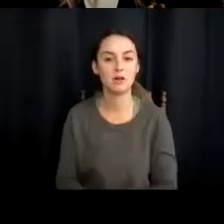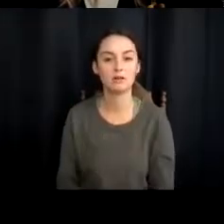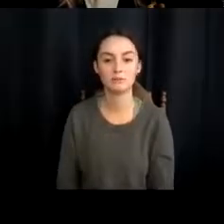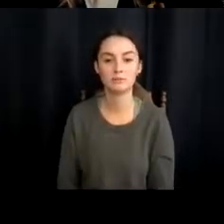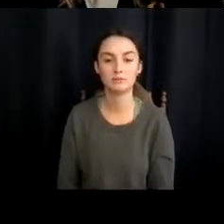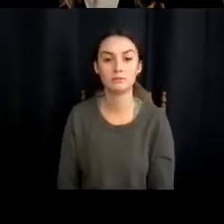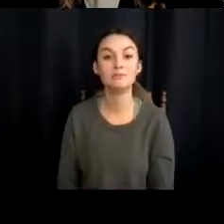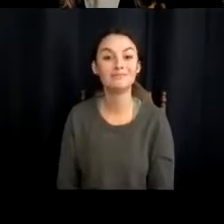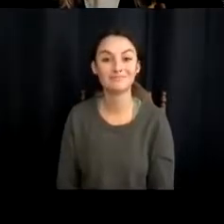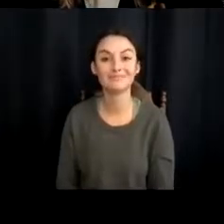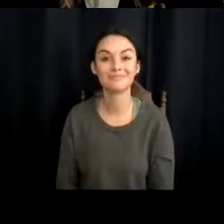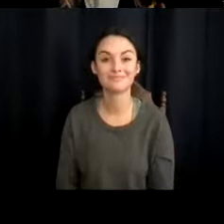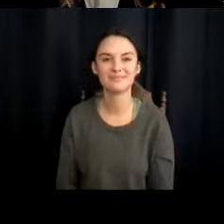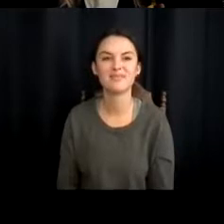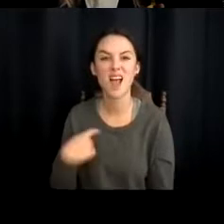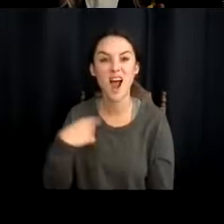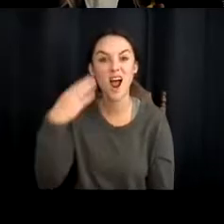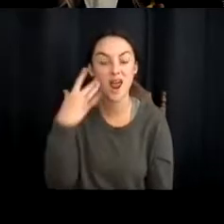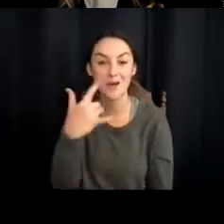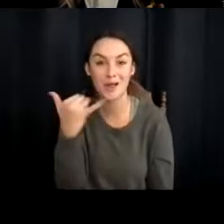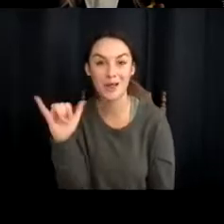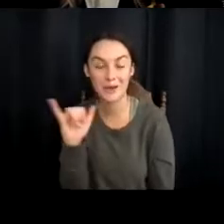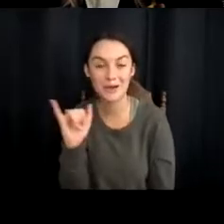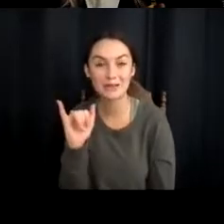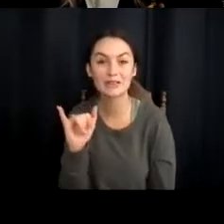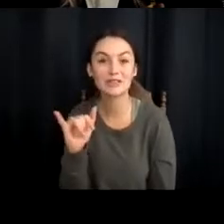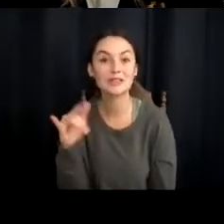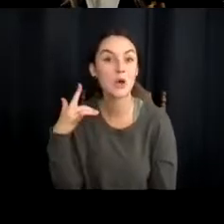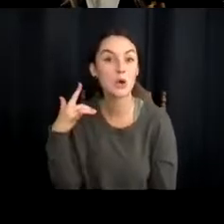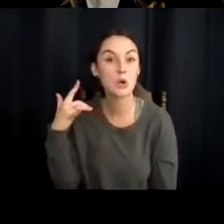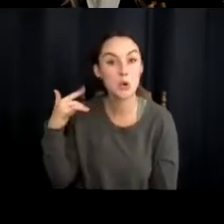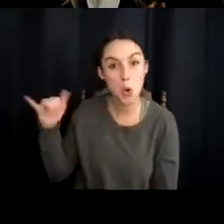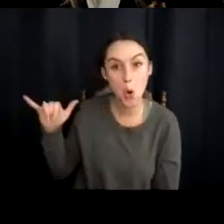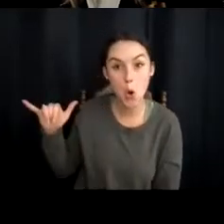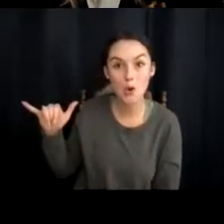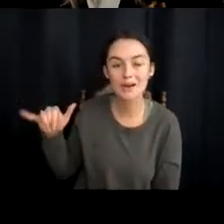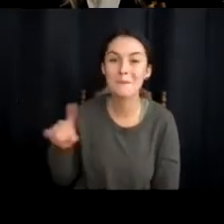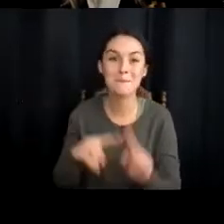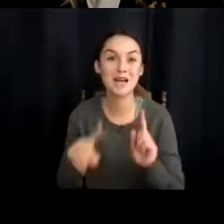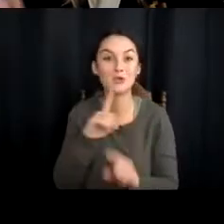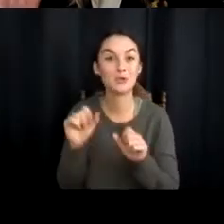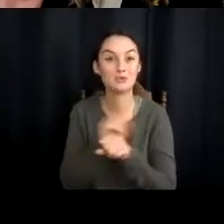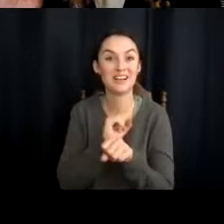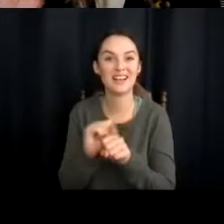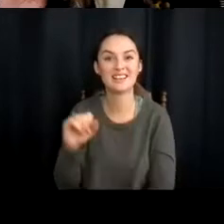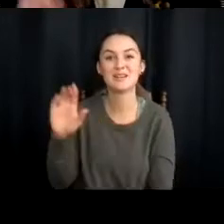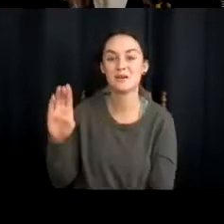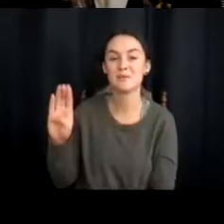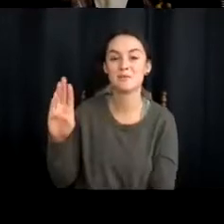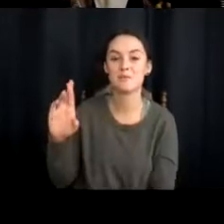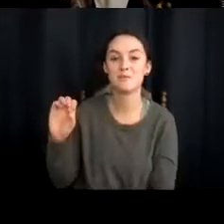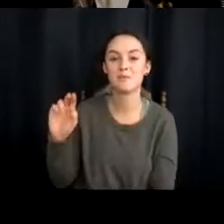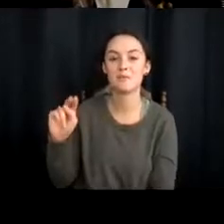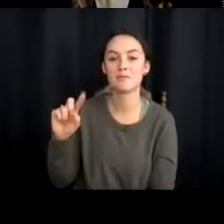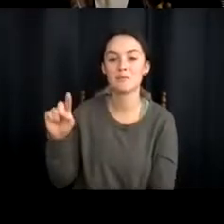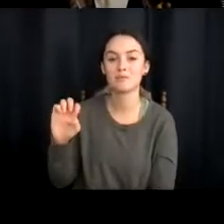And it's actually, I know it looks gold, but it's polished bronze. So they just polish it to make it shiny like gold. There are only 2 things in the building